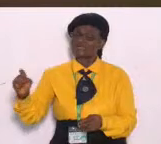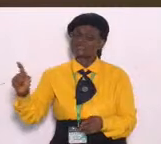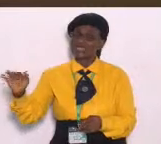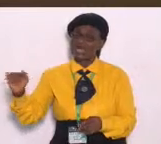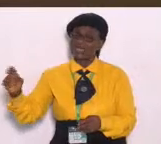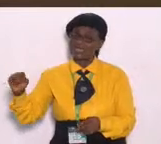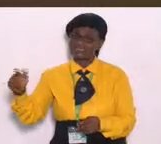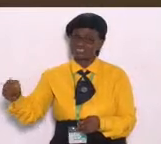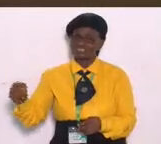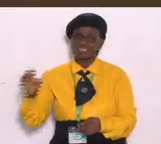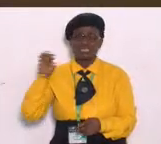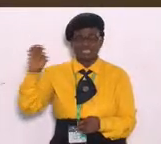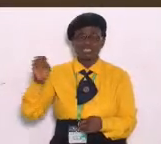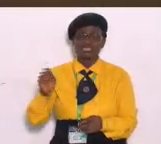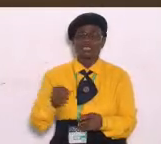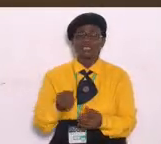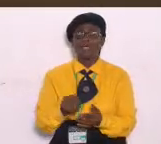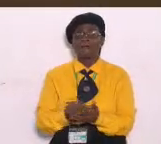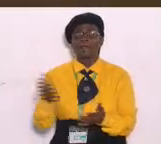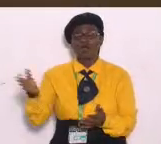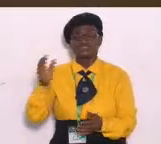He bought his own ticket.